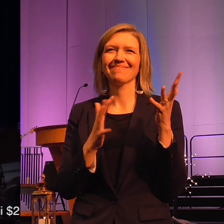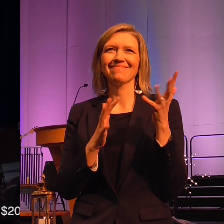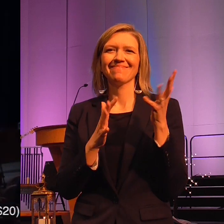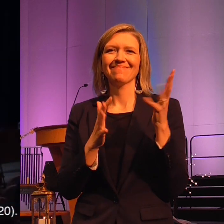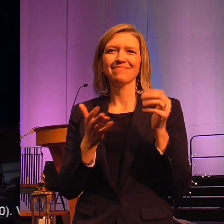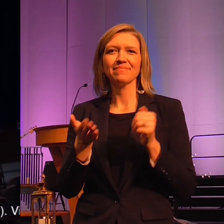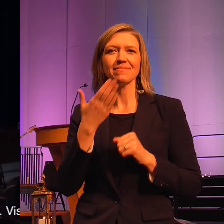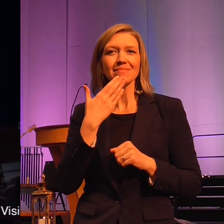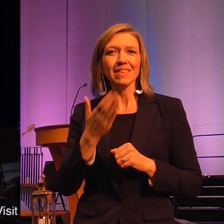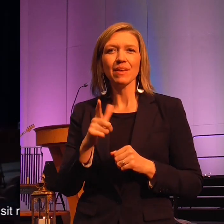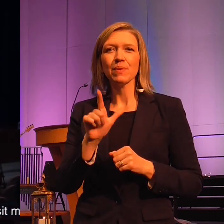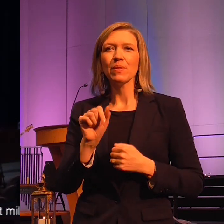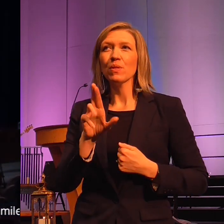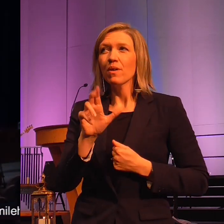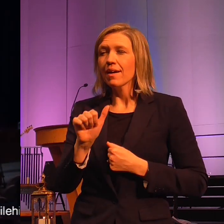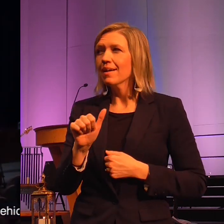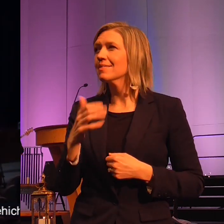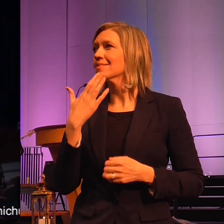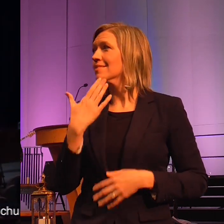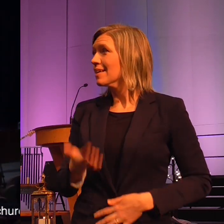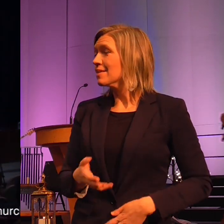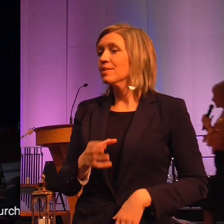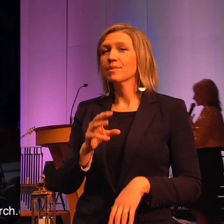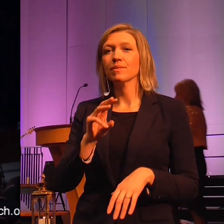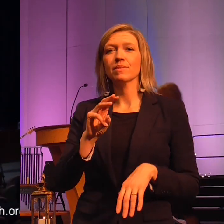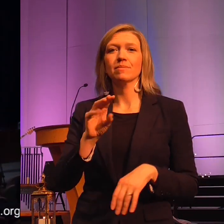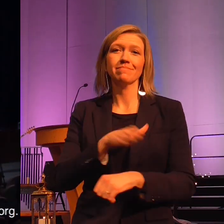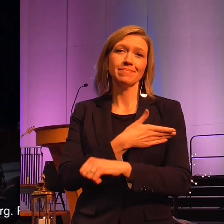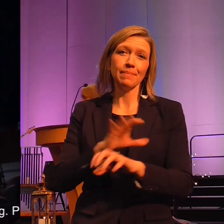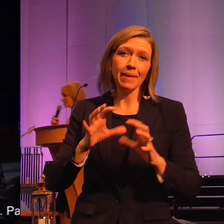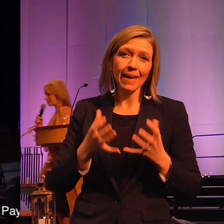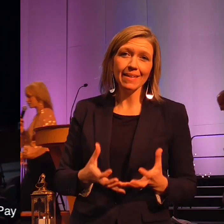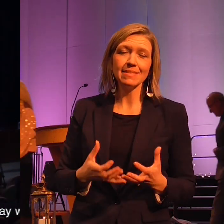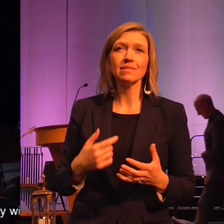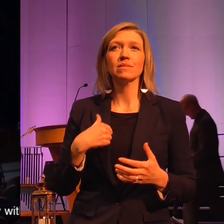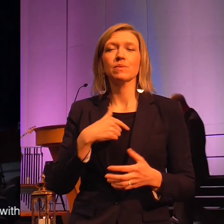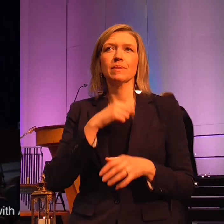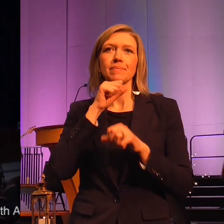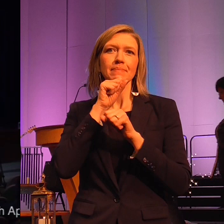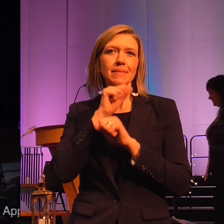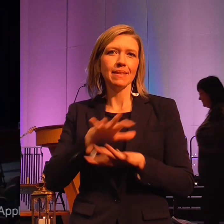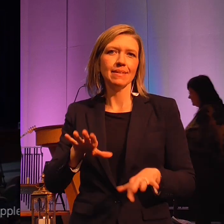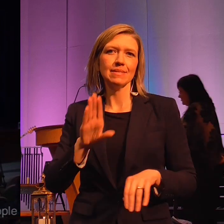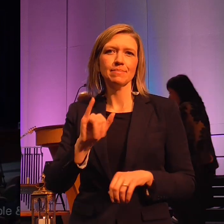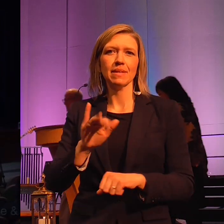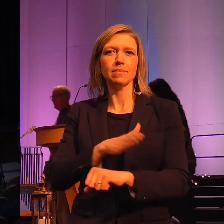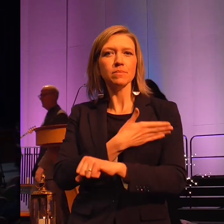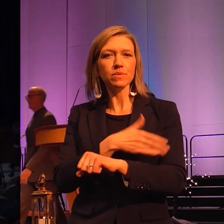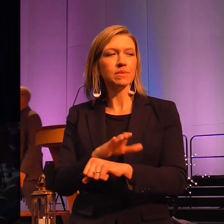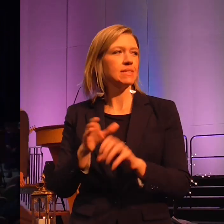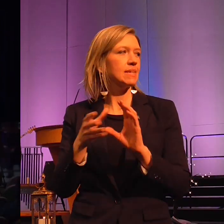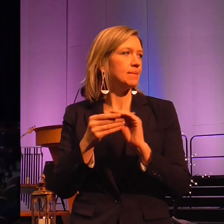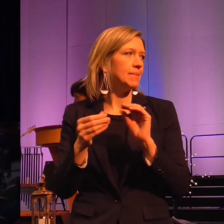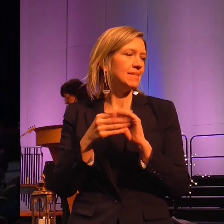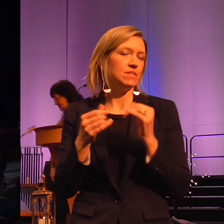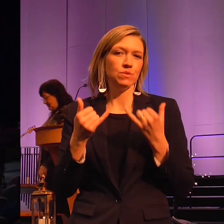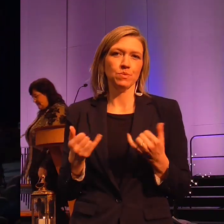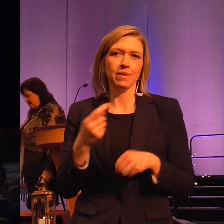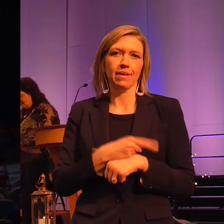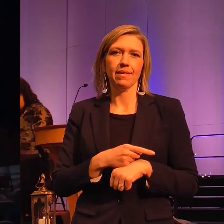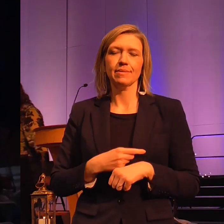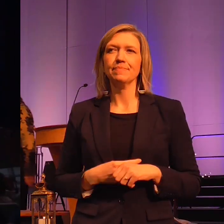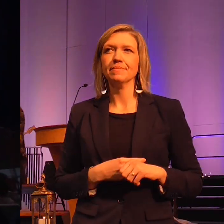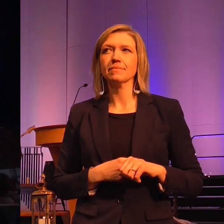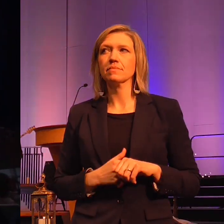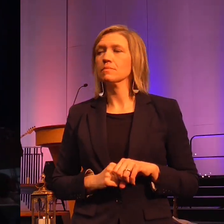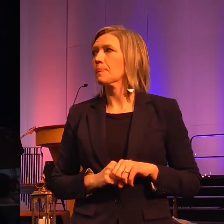Thank you, Laura. Thank you, Mile High Band. Oh, we are blessed by the music, the message today. And I